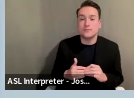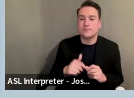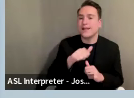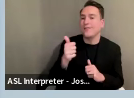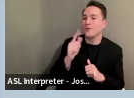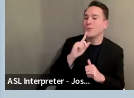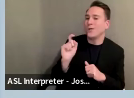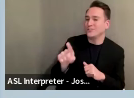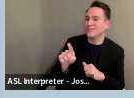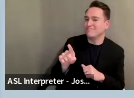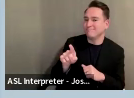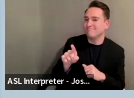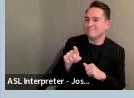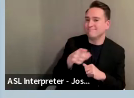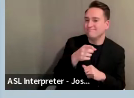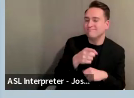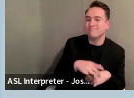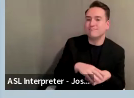Another question just came in. Mm-hmm.